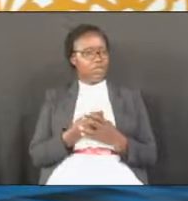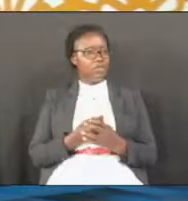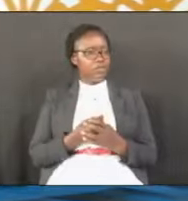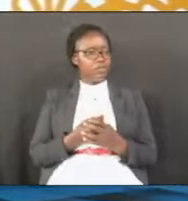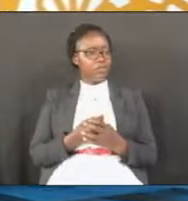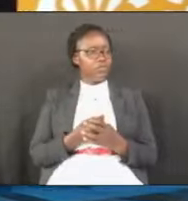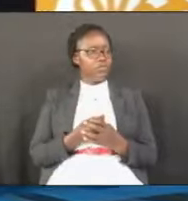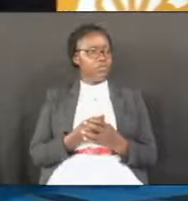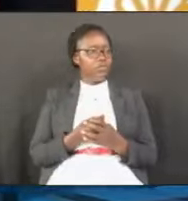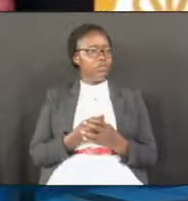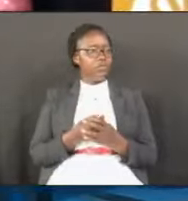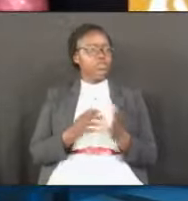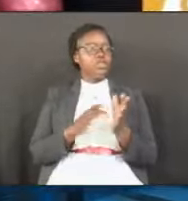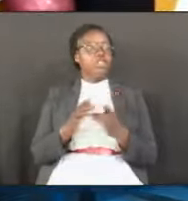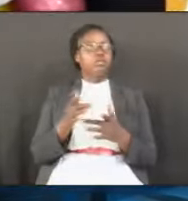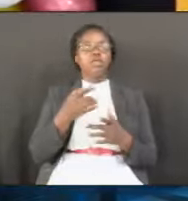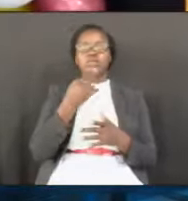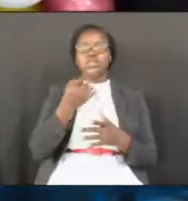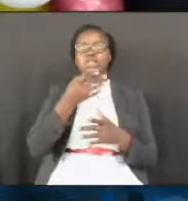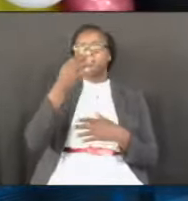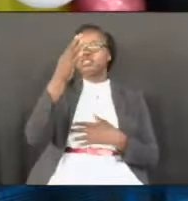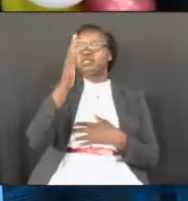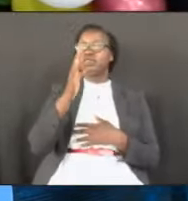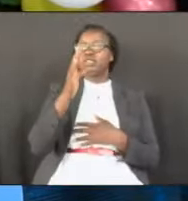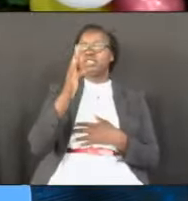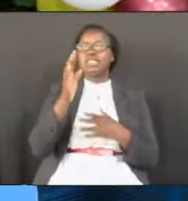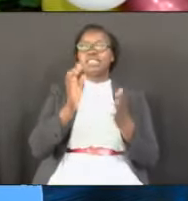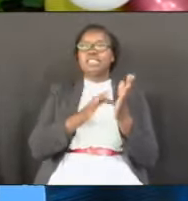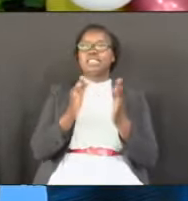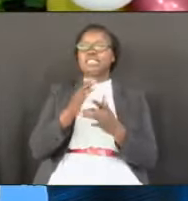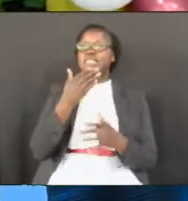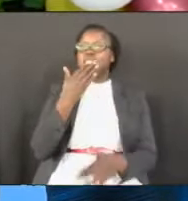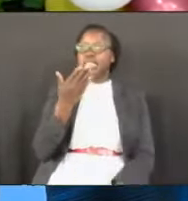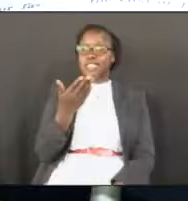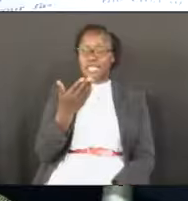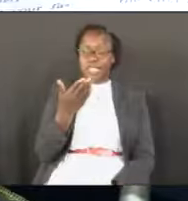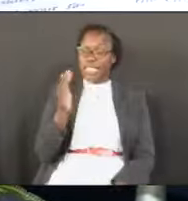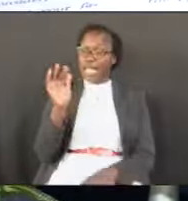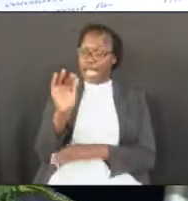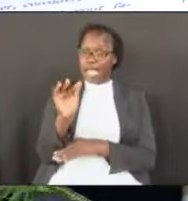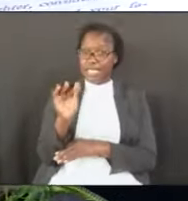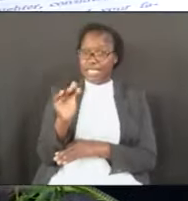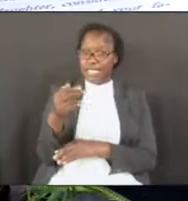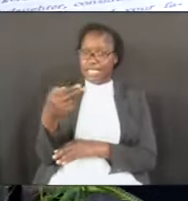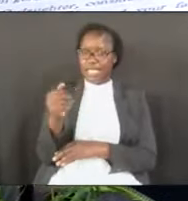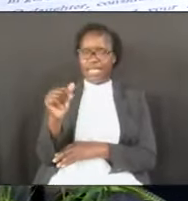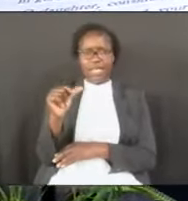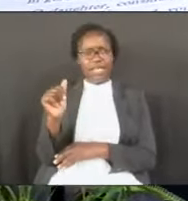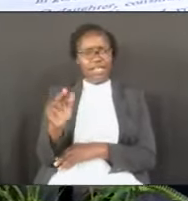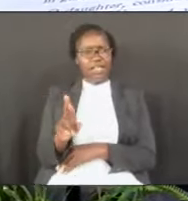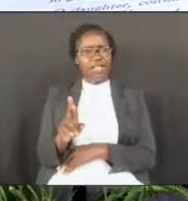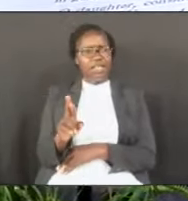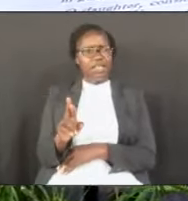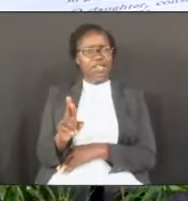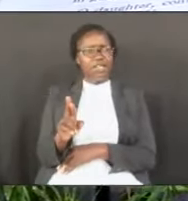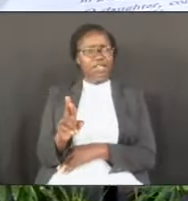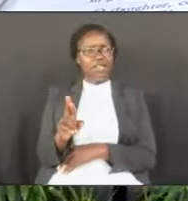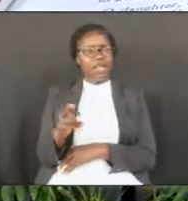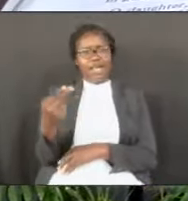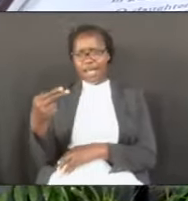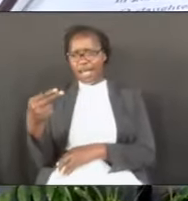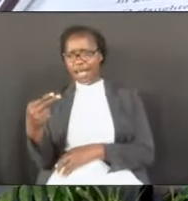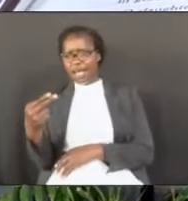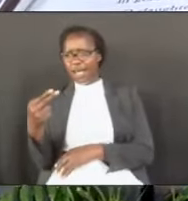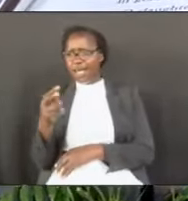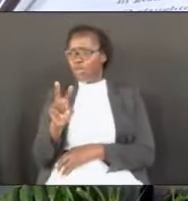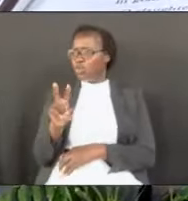Bible says, God, Jesus asks Aga. You know, Aga was not believing. Aga, look